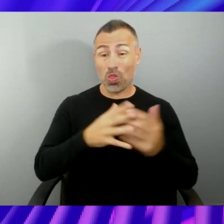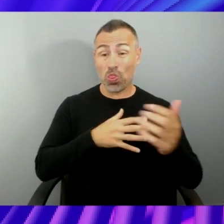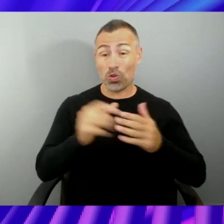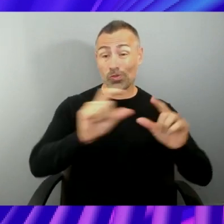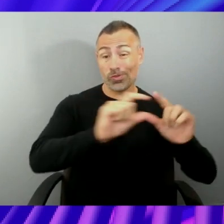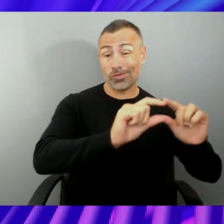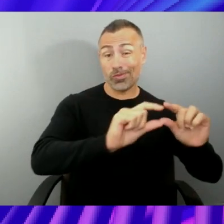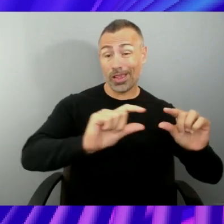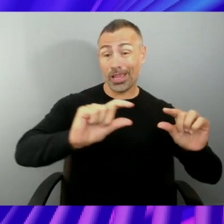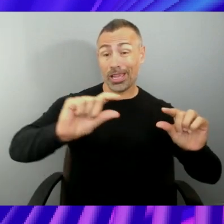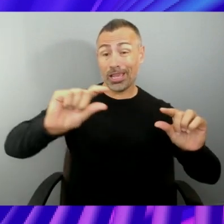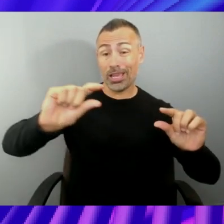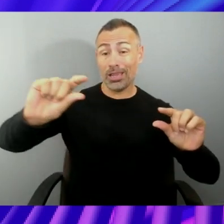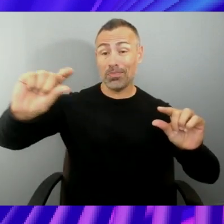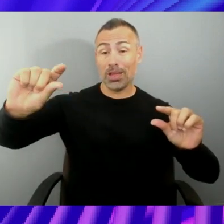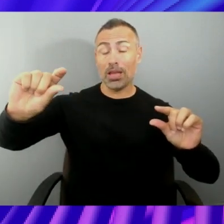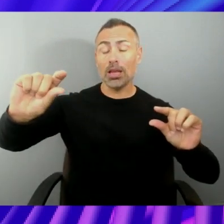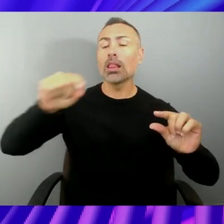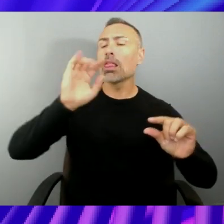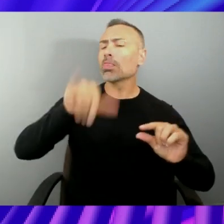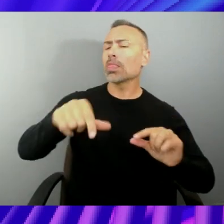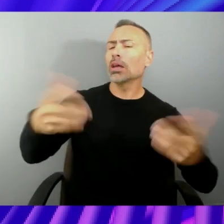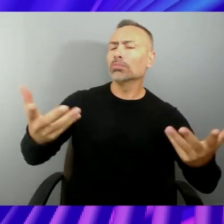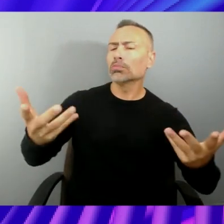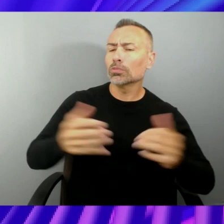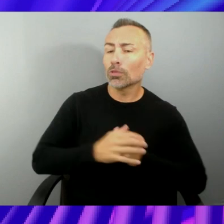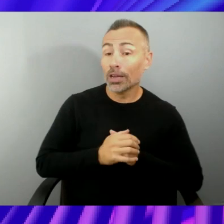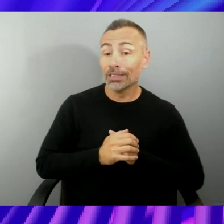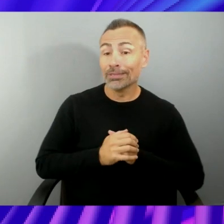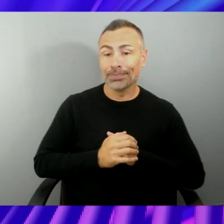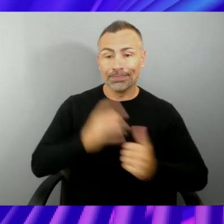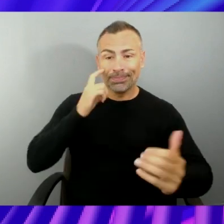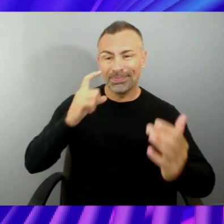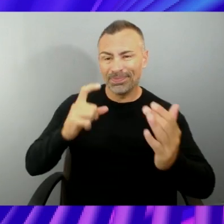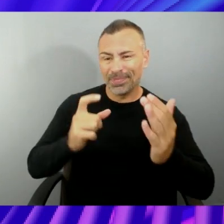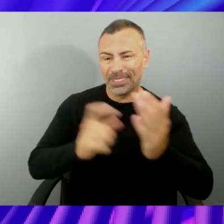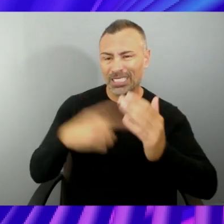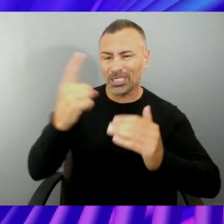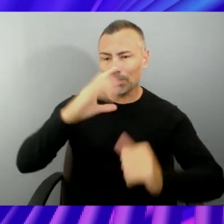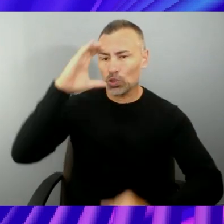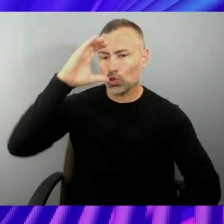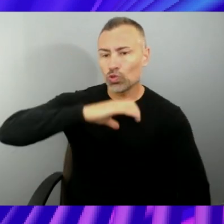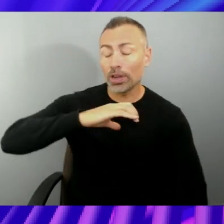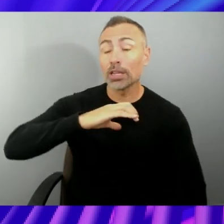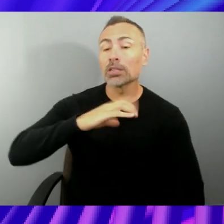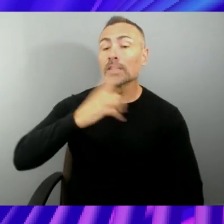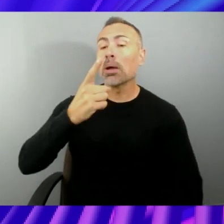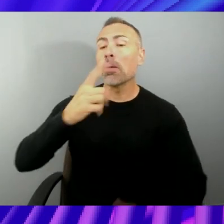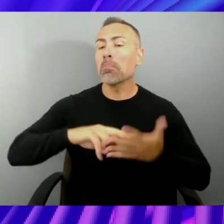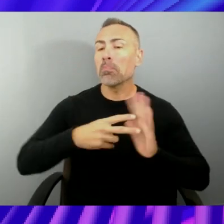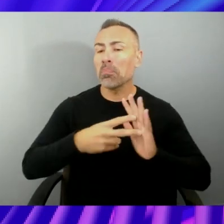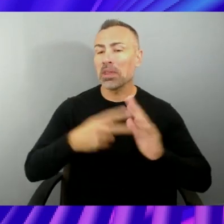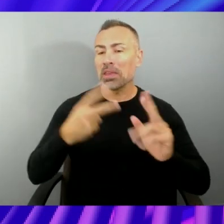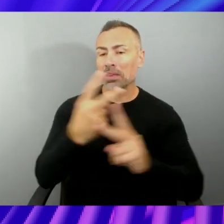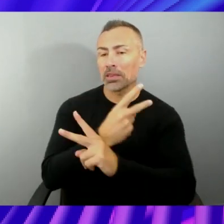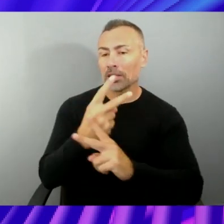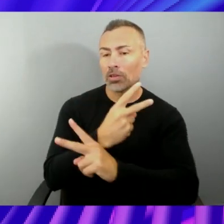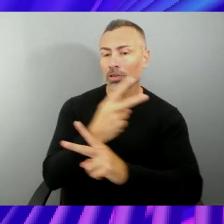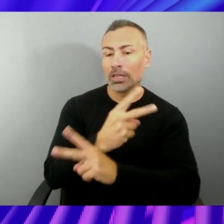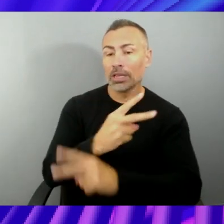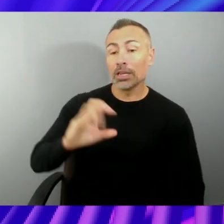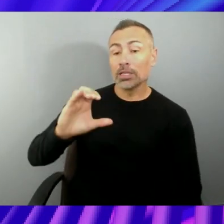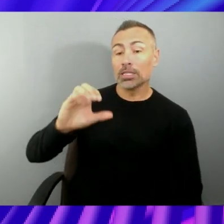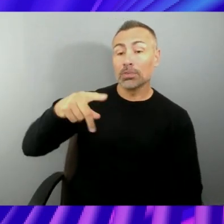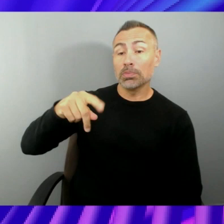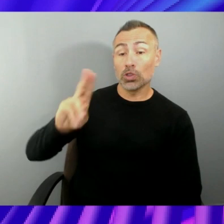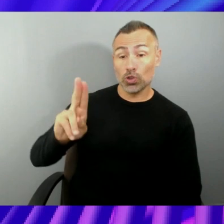anomaly detection band that's been calculated for CPU on my Kubernetes cluster. I didn't